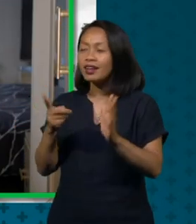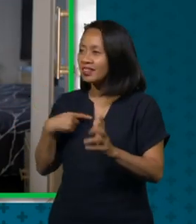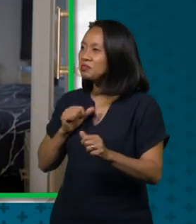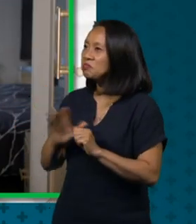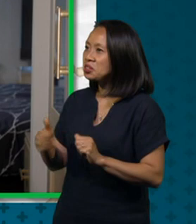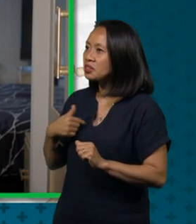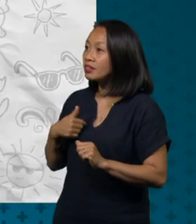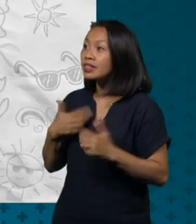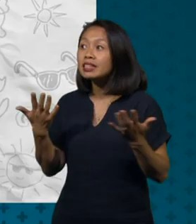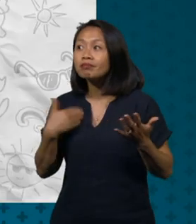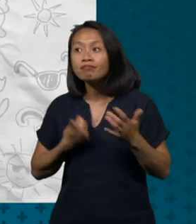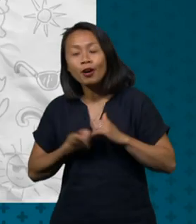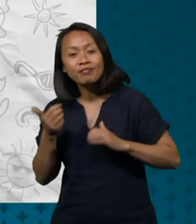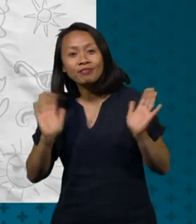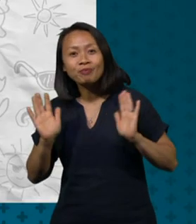all amazing.